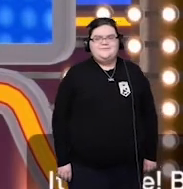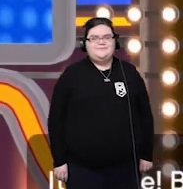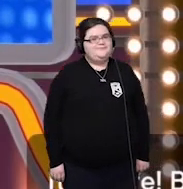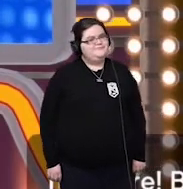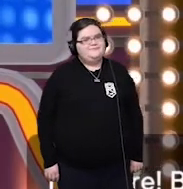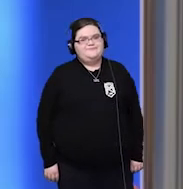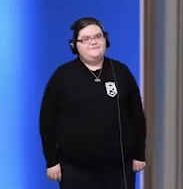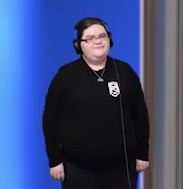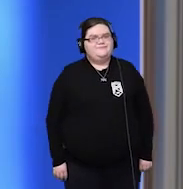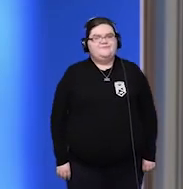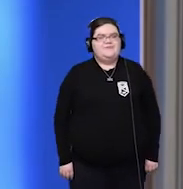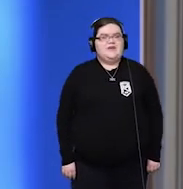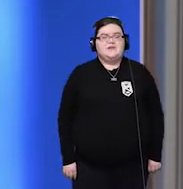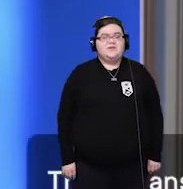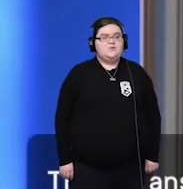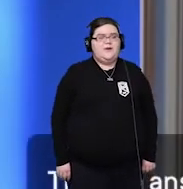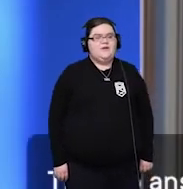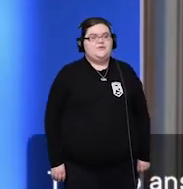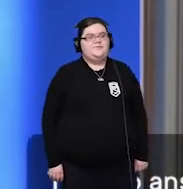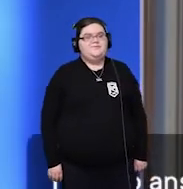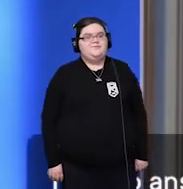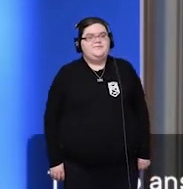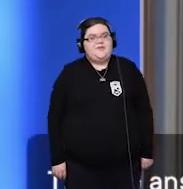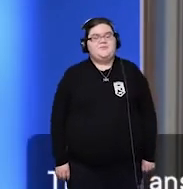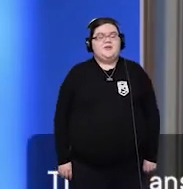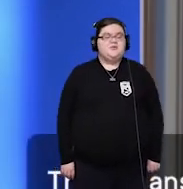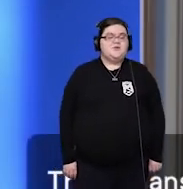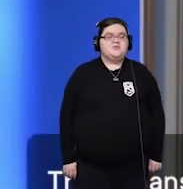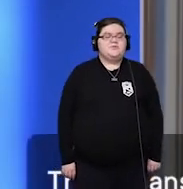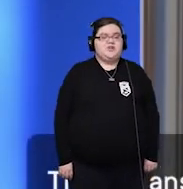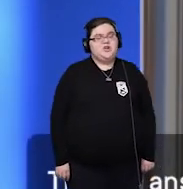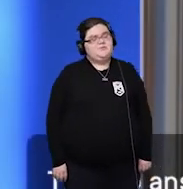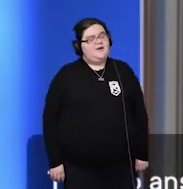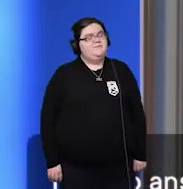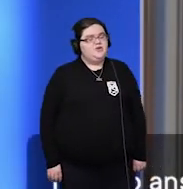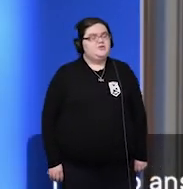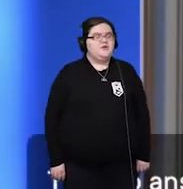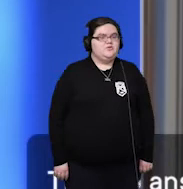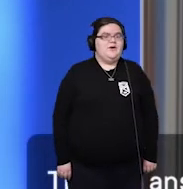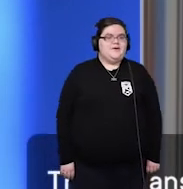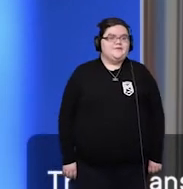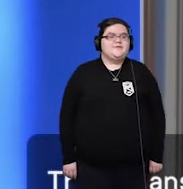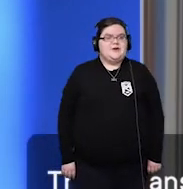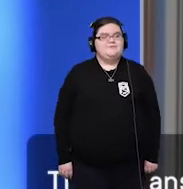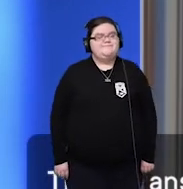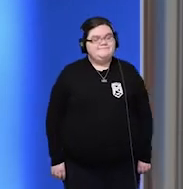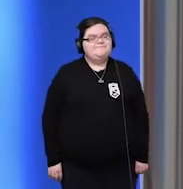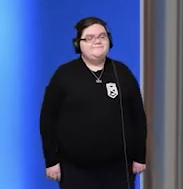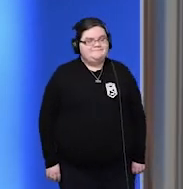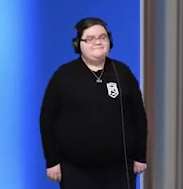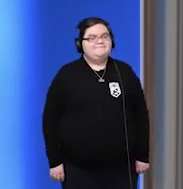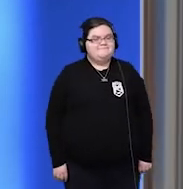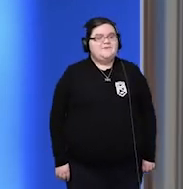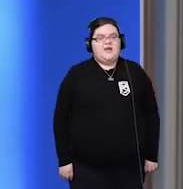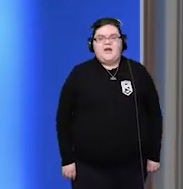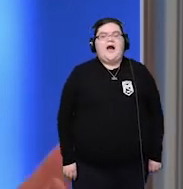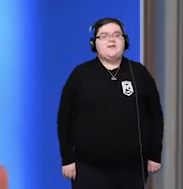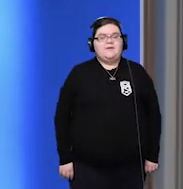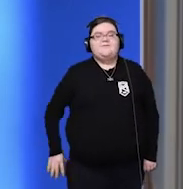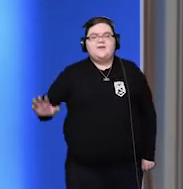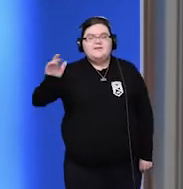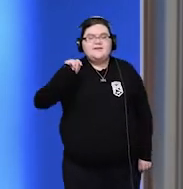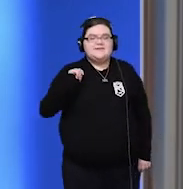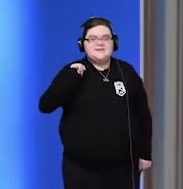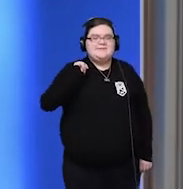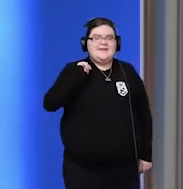underwear. Pressure. Don't be pressure. It's underwear. I mean, under pressure is pretty good, but I'm pretty sure it's underwear. So. I want to get like number three.